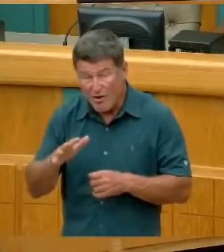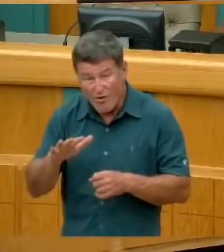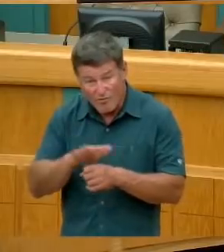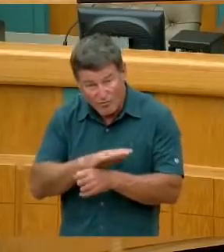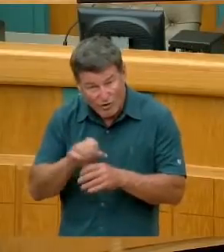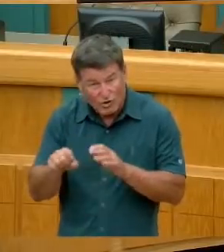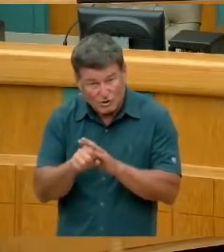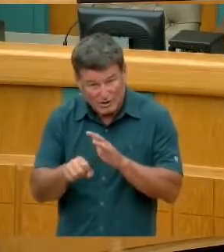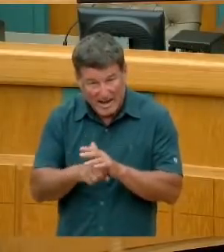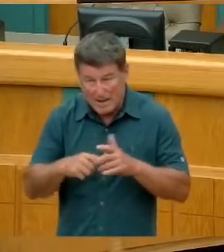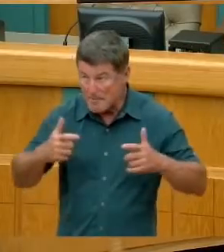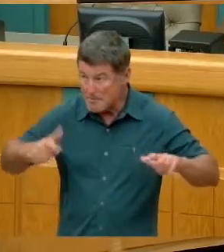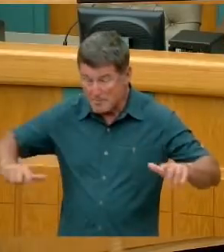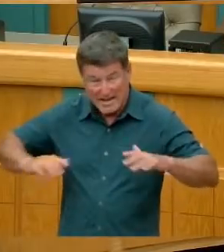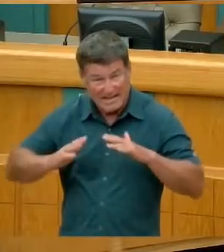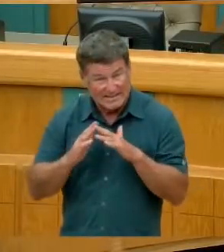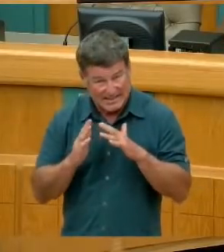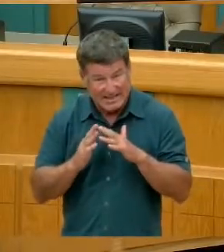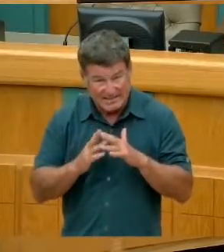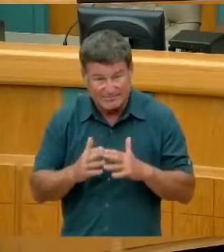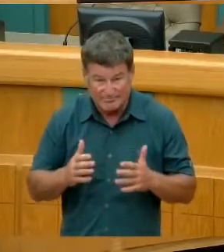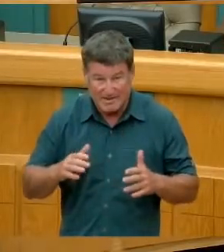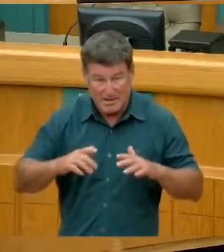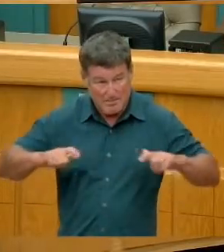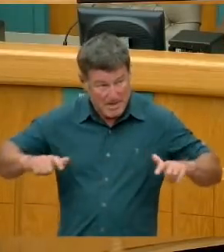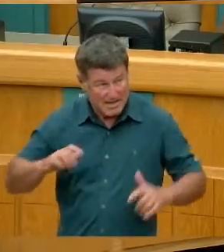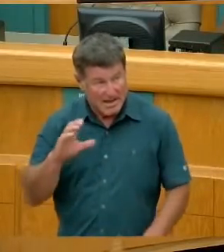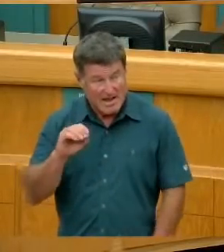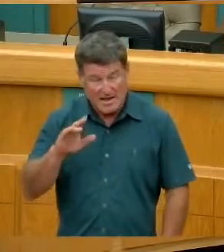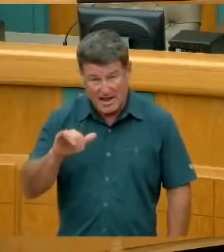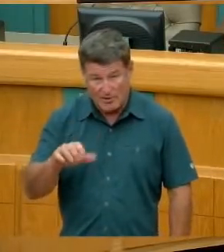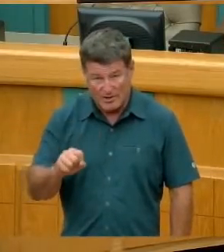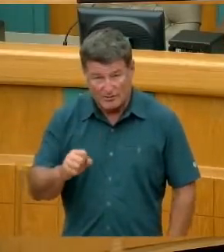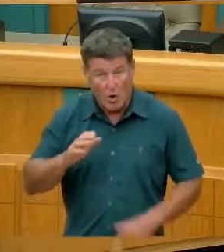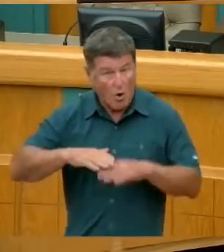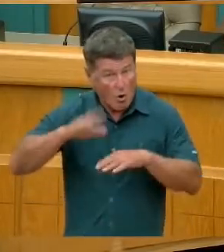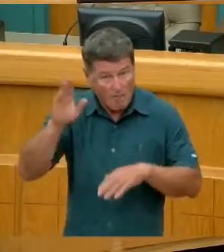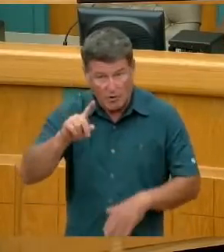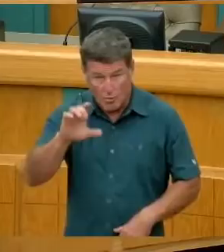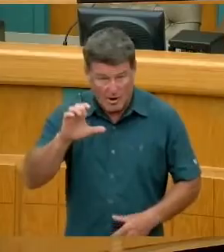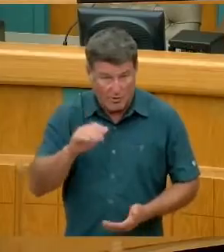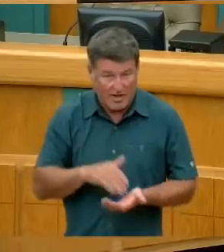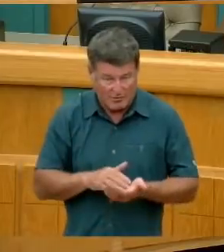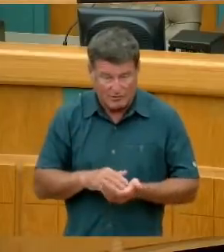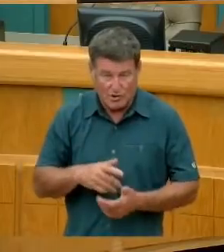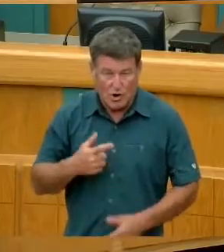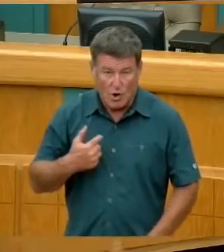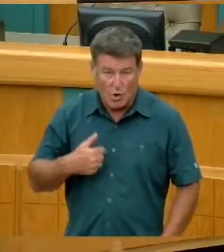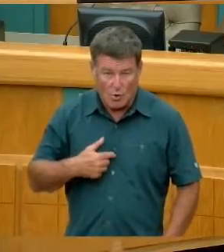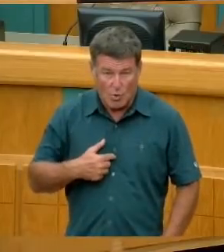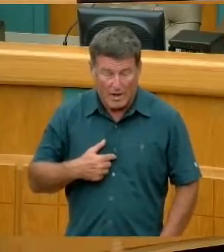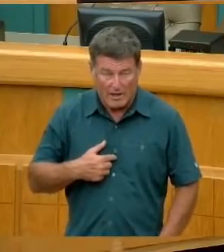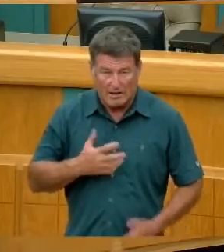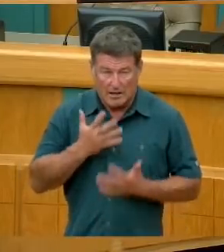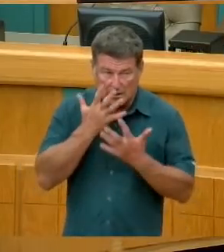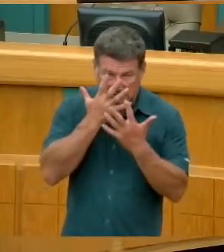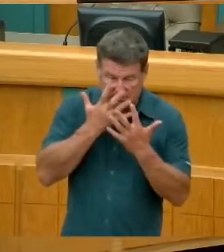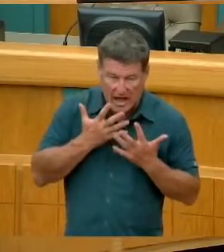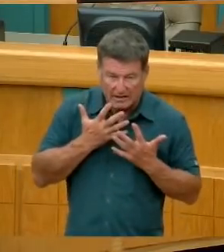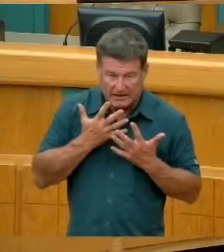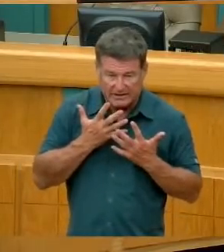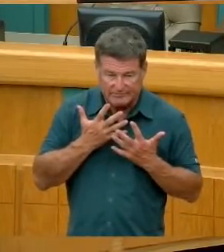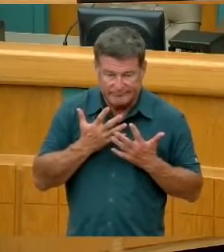We're leading the state when it comes to metro counties per 100,000 population. So